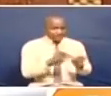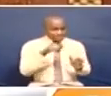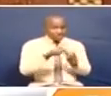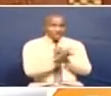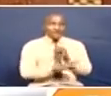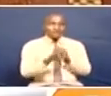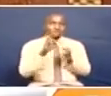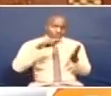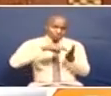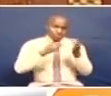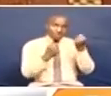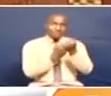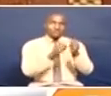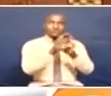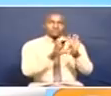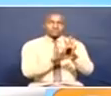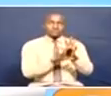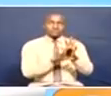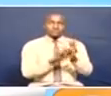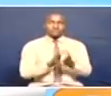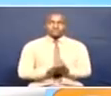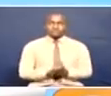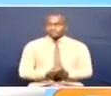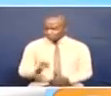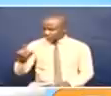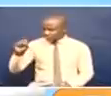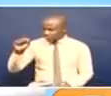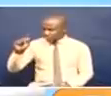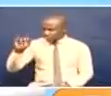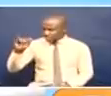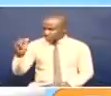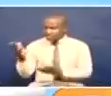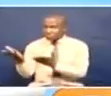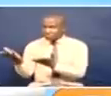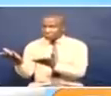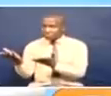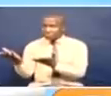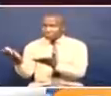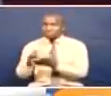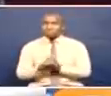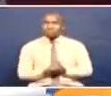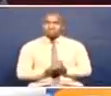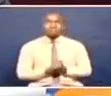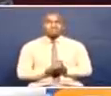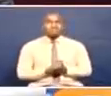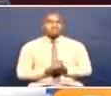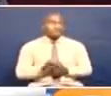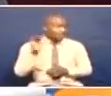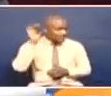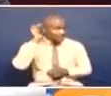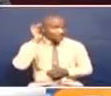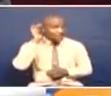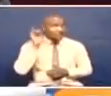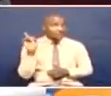has stood up for that constitution. And that is Maraga. No, you're willing to jump in here? Well, not really. It's nice listening to Mutula